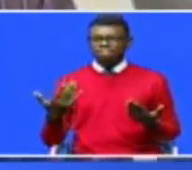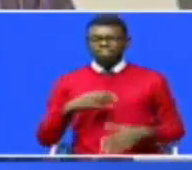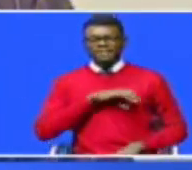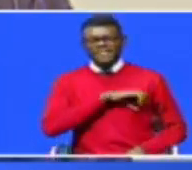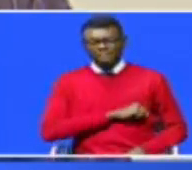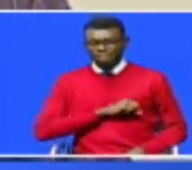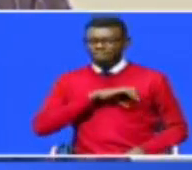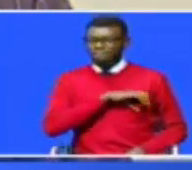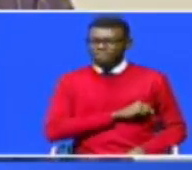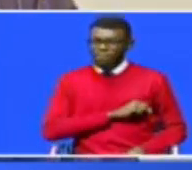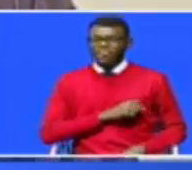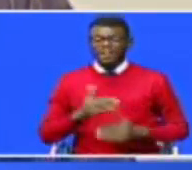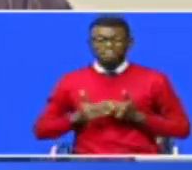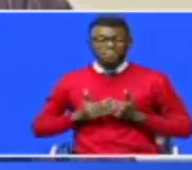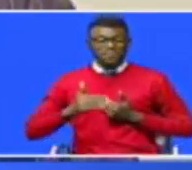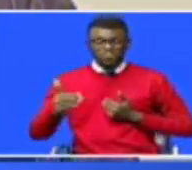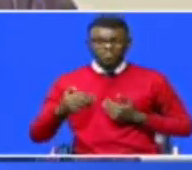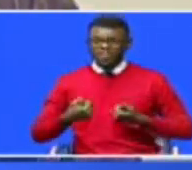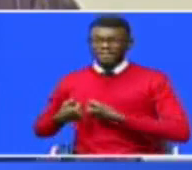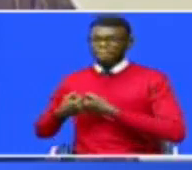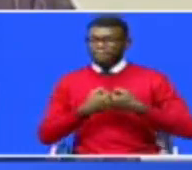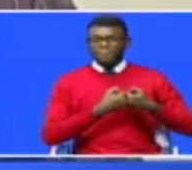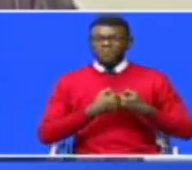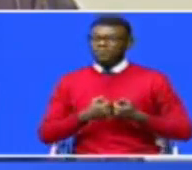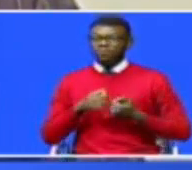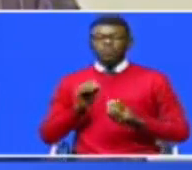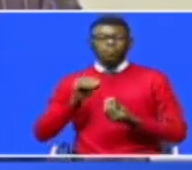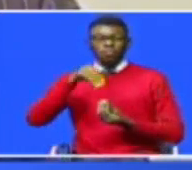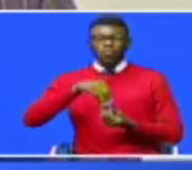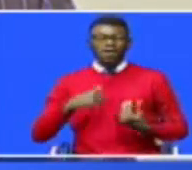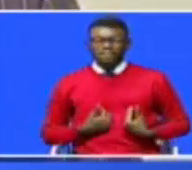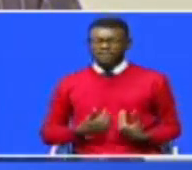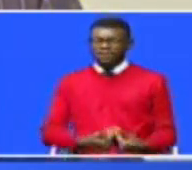and brace for more difficult times ahead. Alan Ochanda, KTN News.